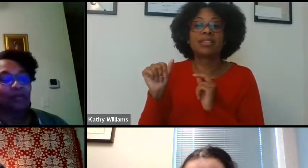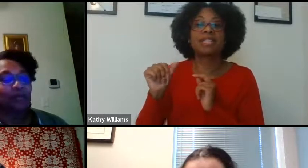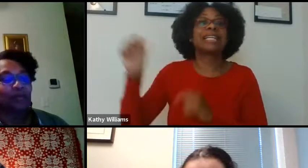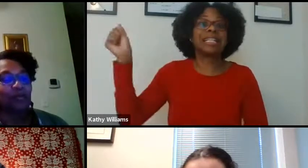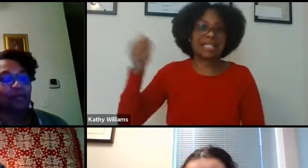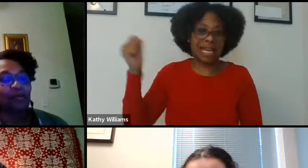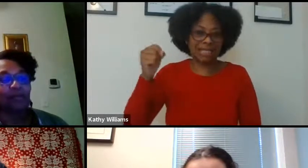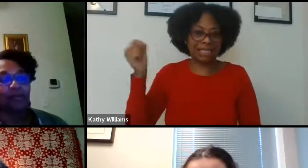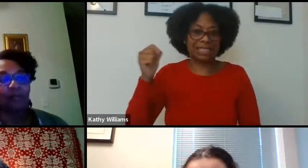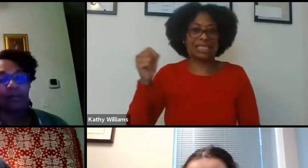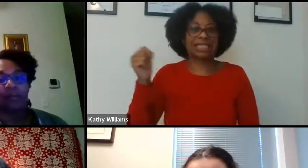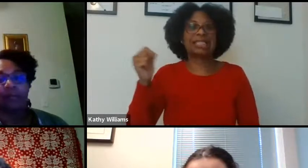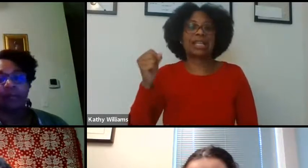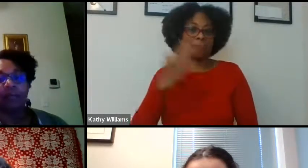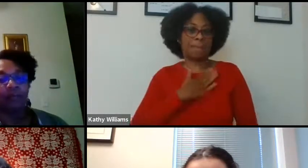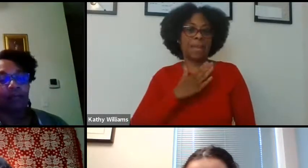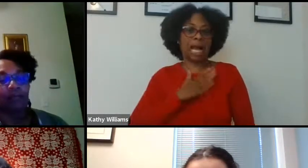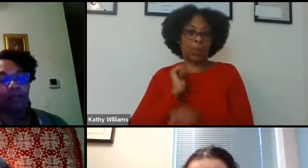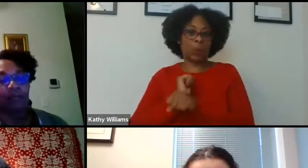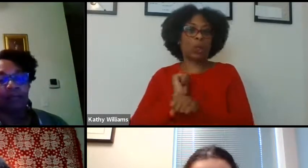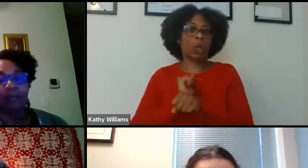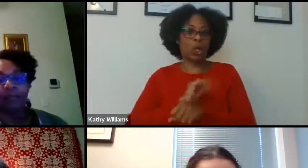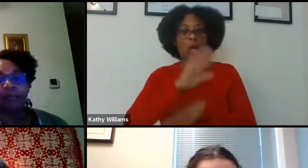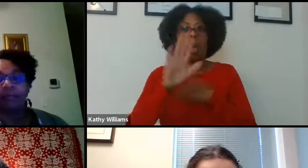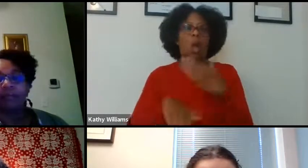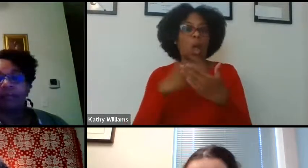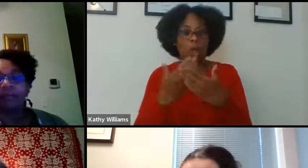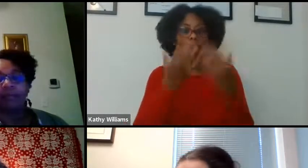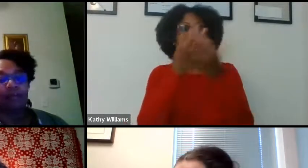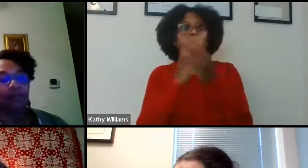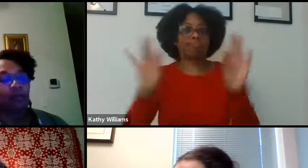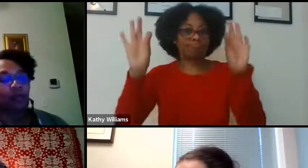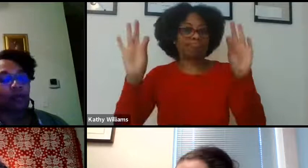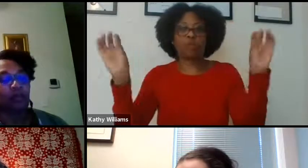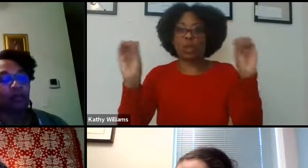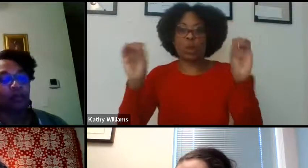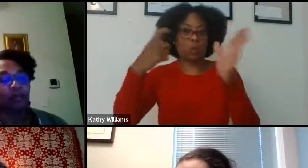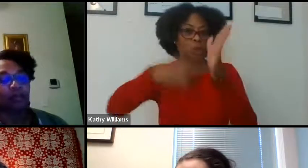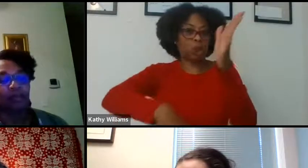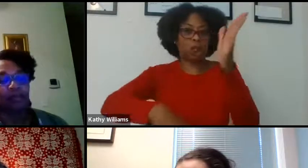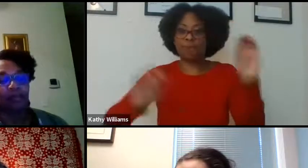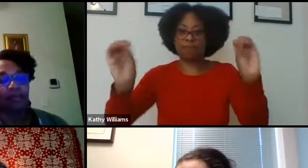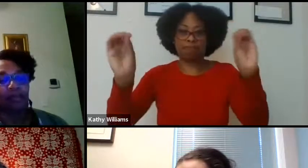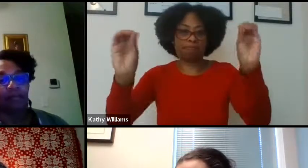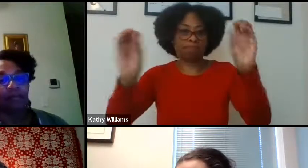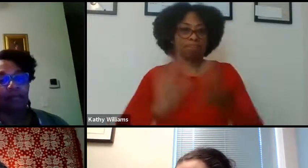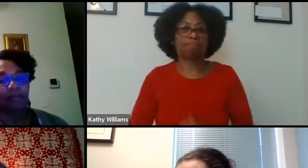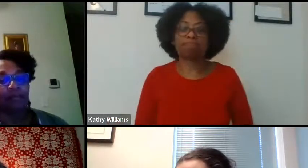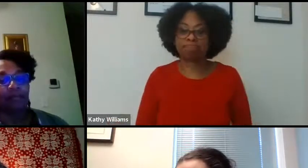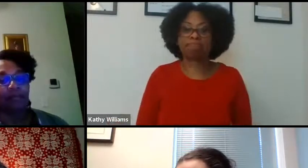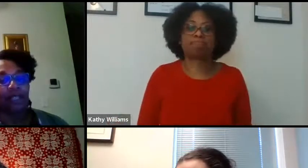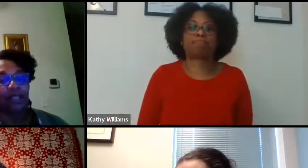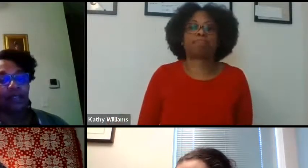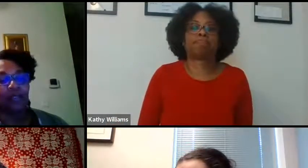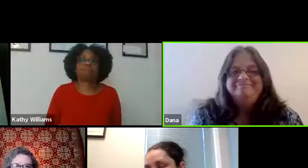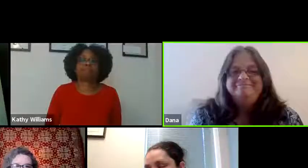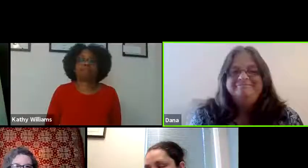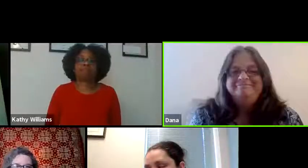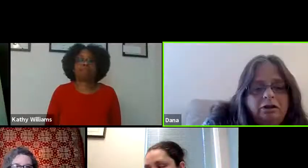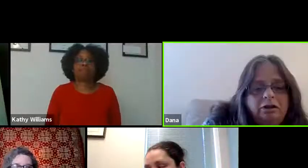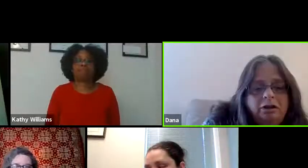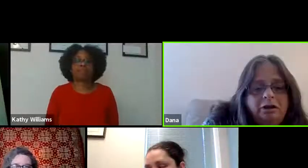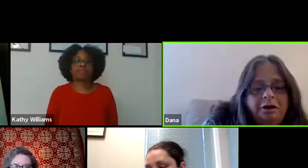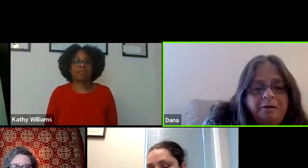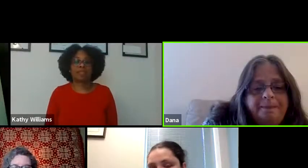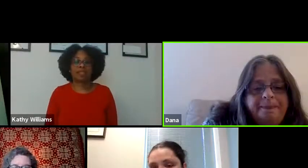Yes, anything that I do is also, there's no charge for what I do. There's no charge